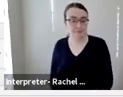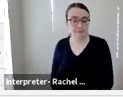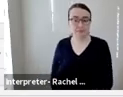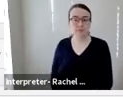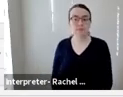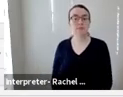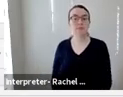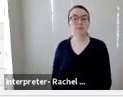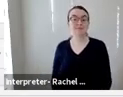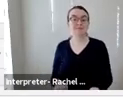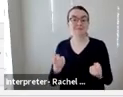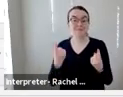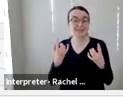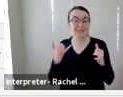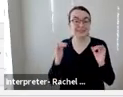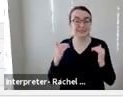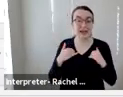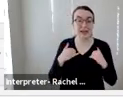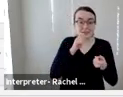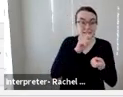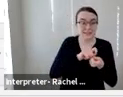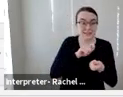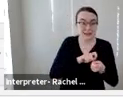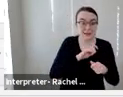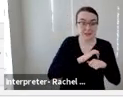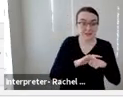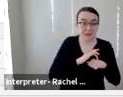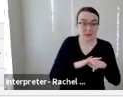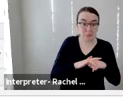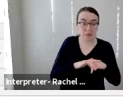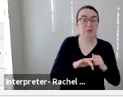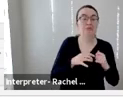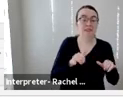then I still have details inside.